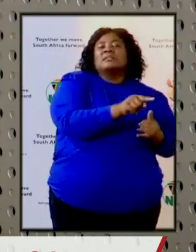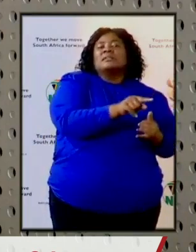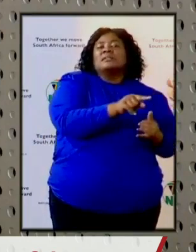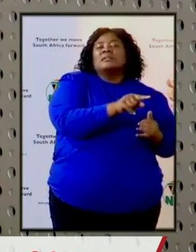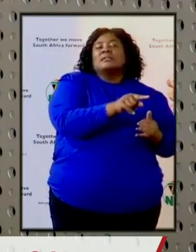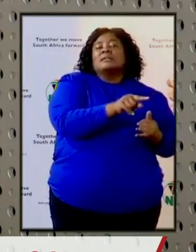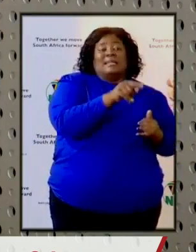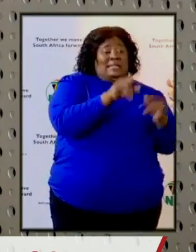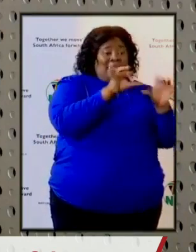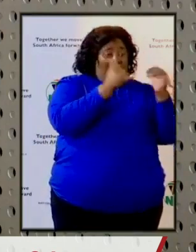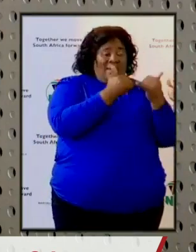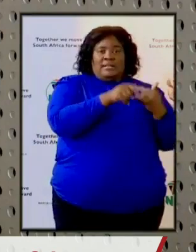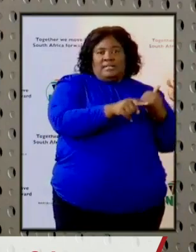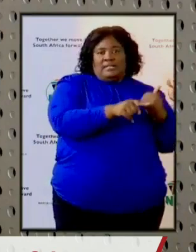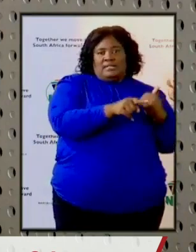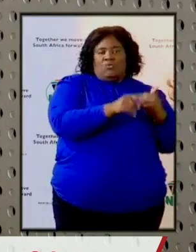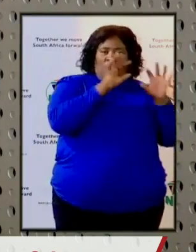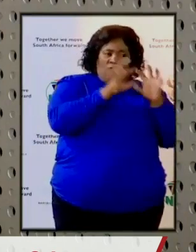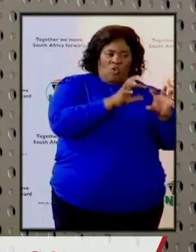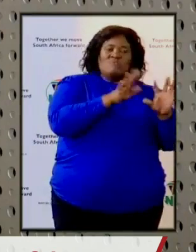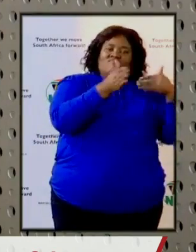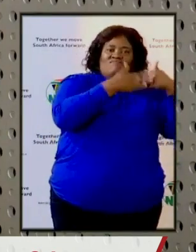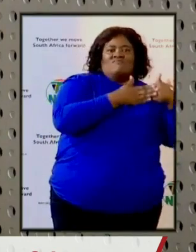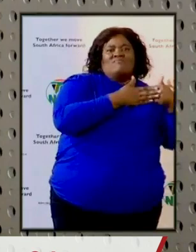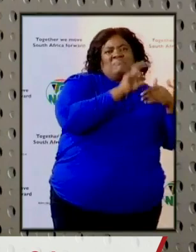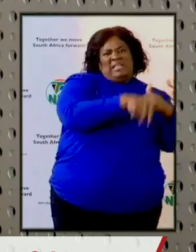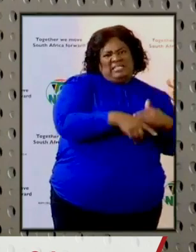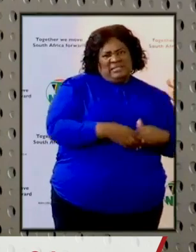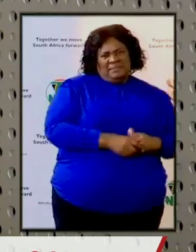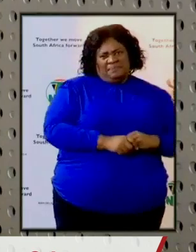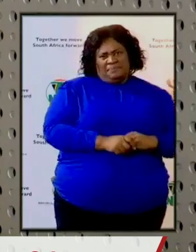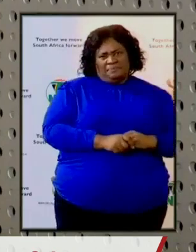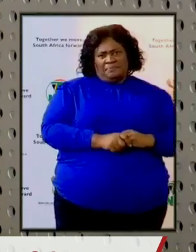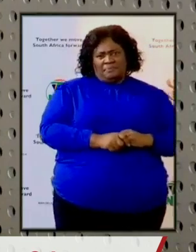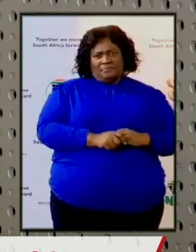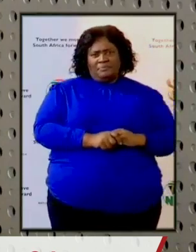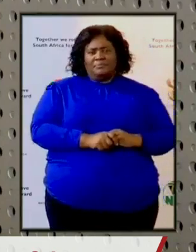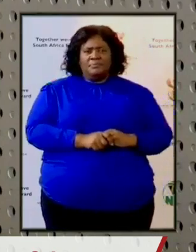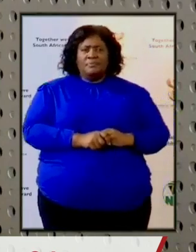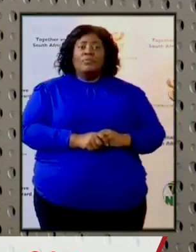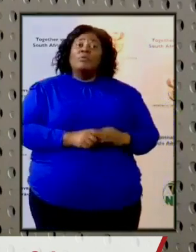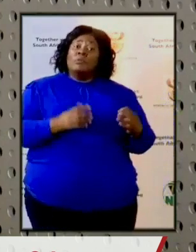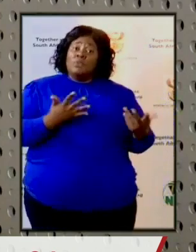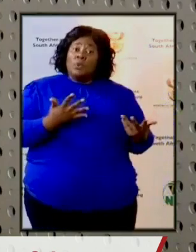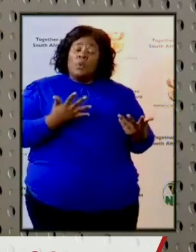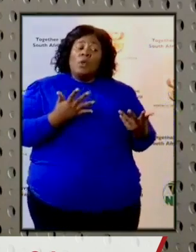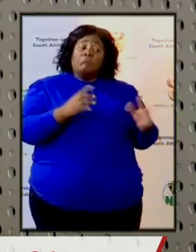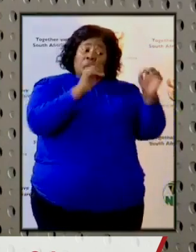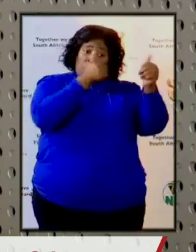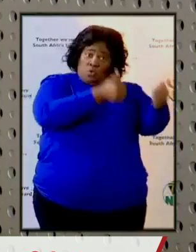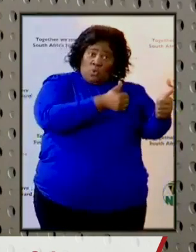that company will be forced to close. So it's good to prepare